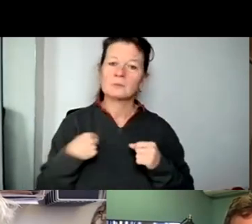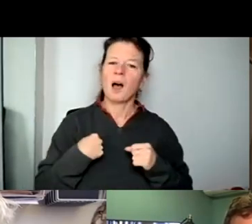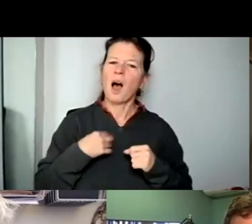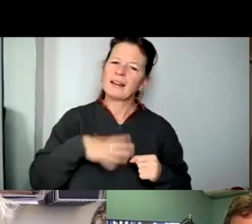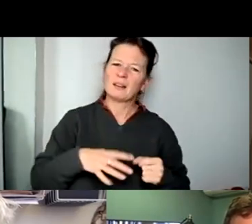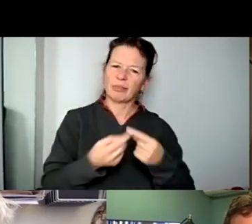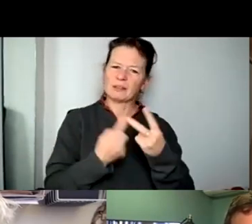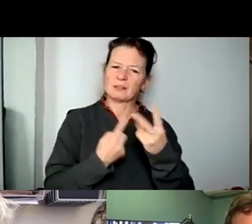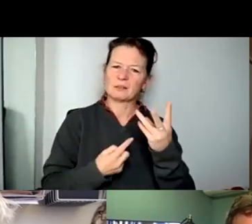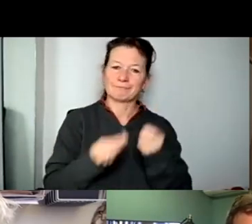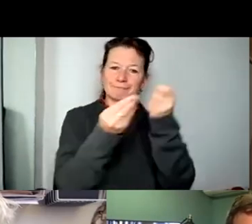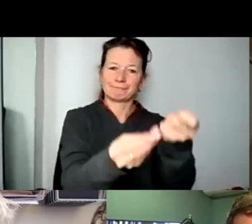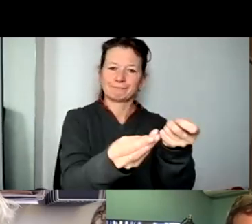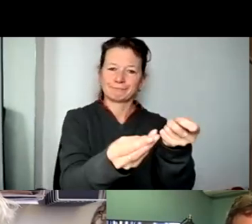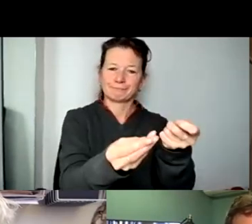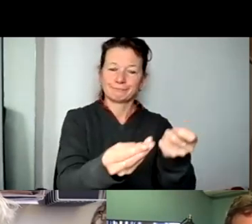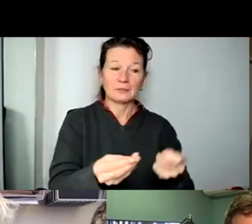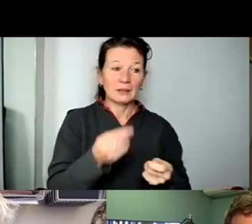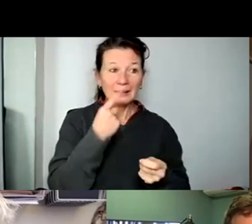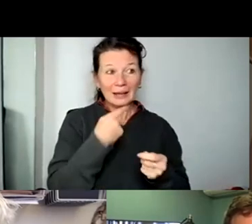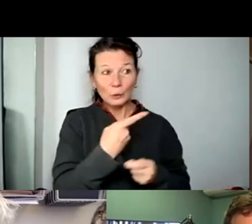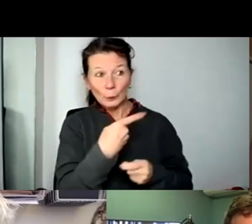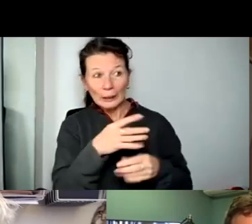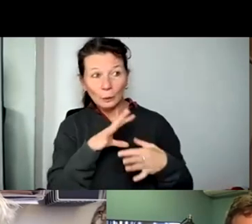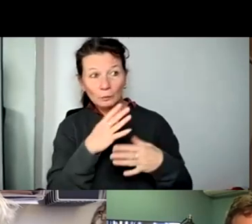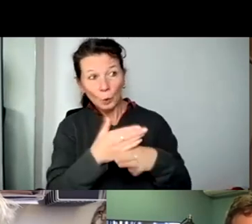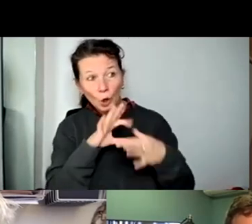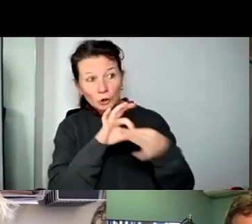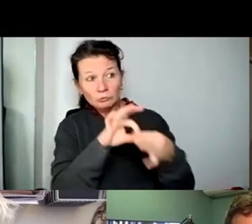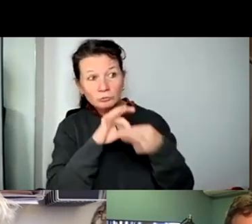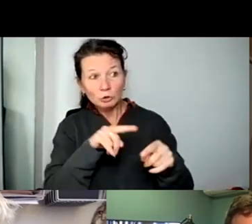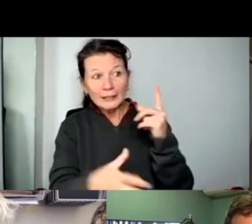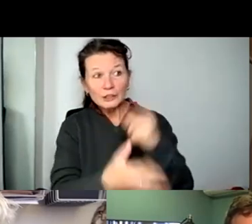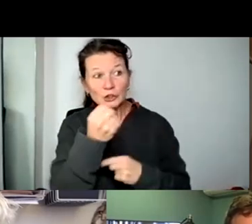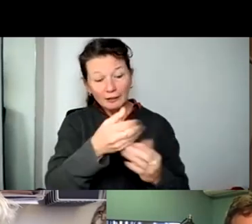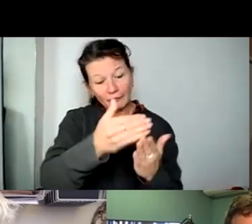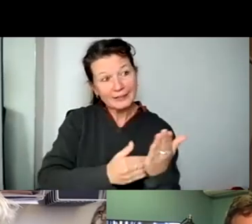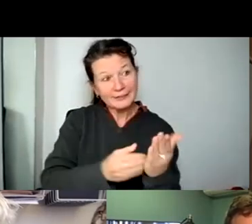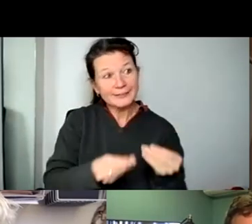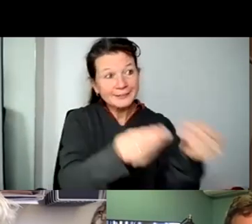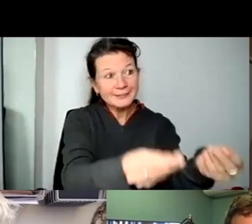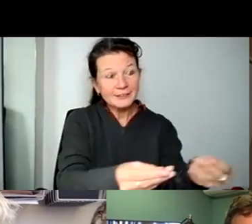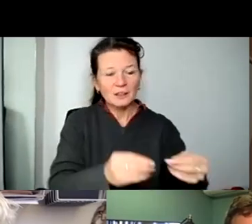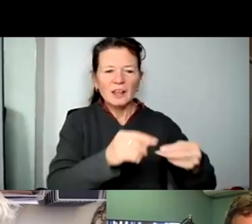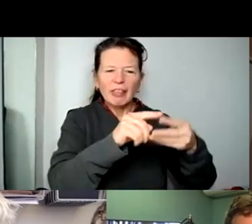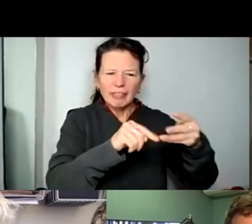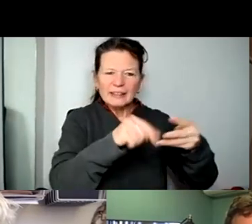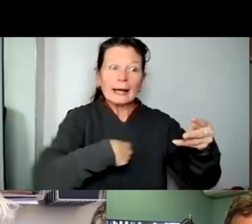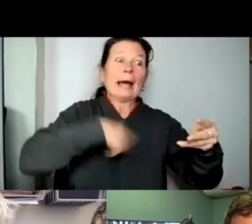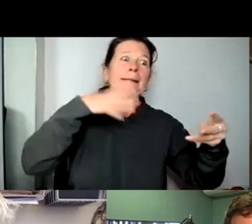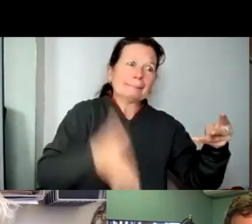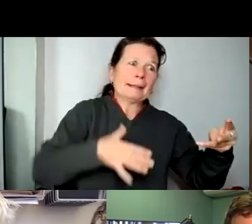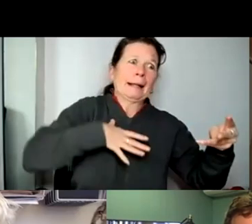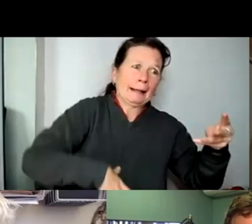need. And can we work towards it? These are things that are definite. I definitely need to be able to go to the loo. How are we